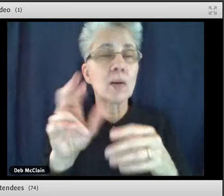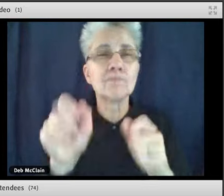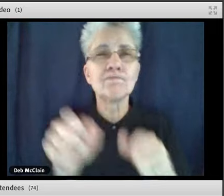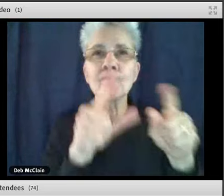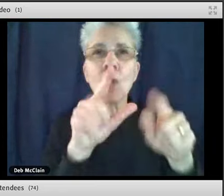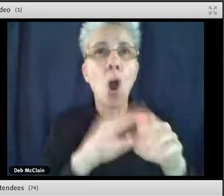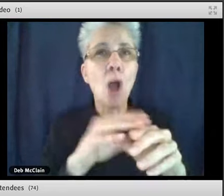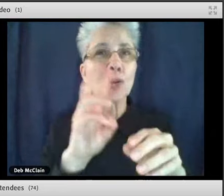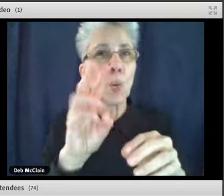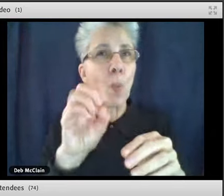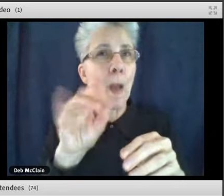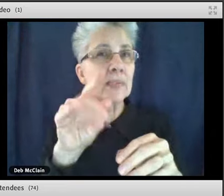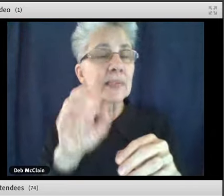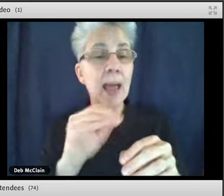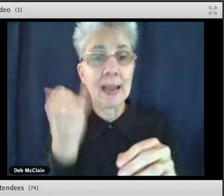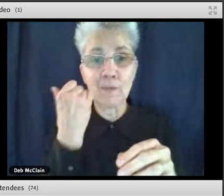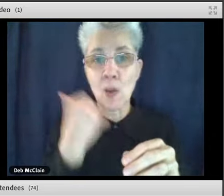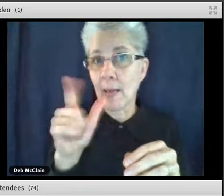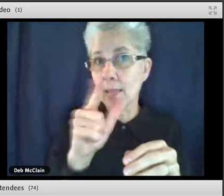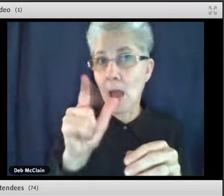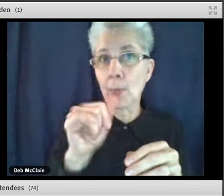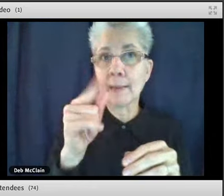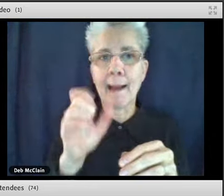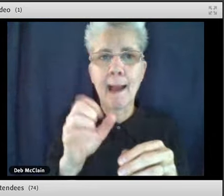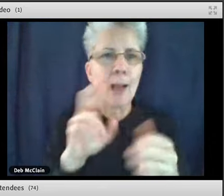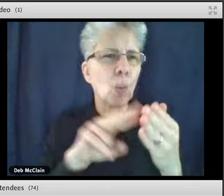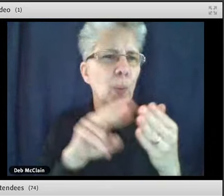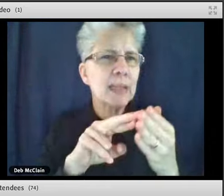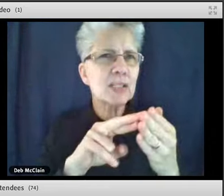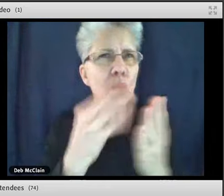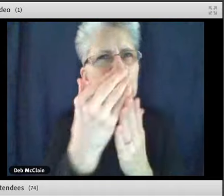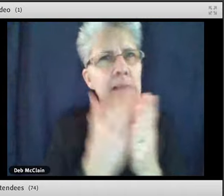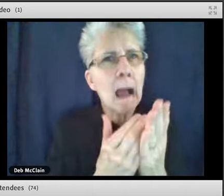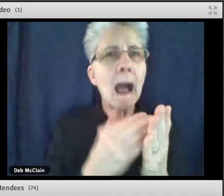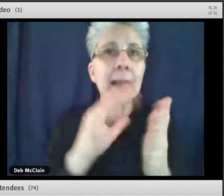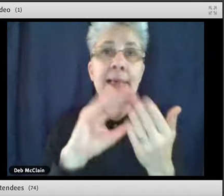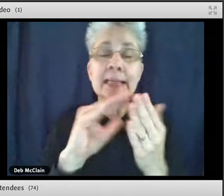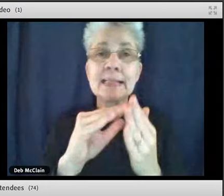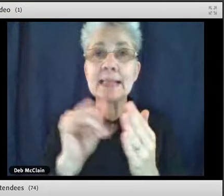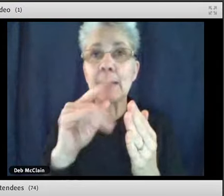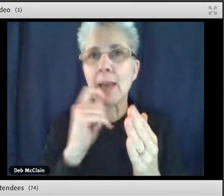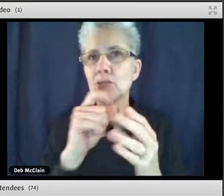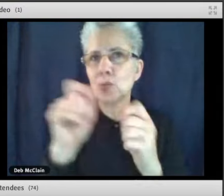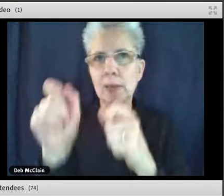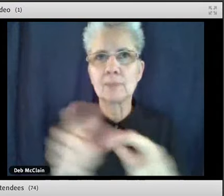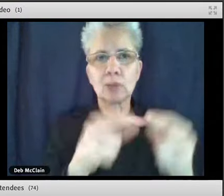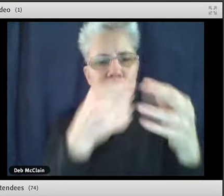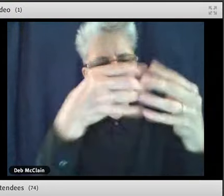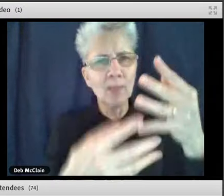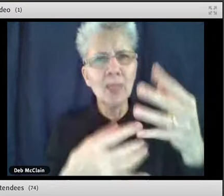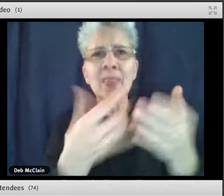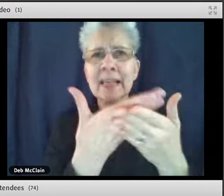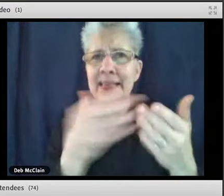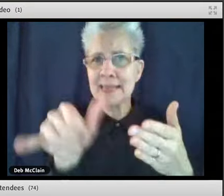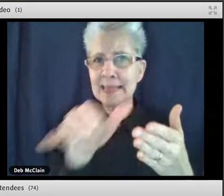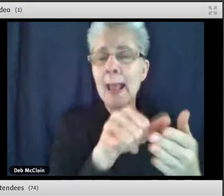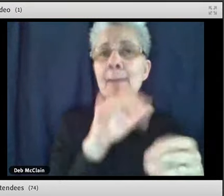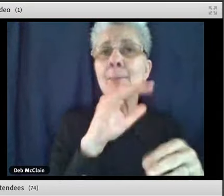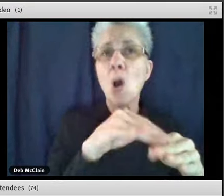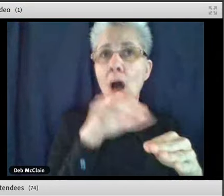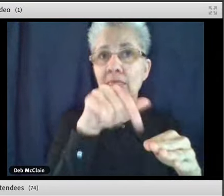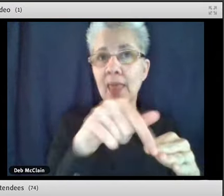your website, or if you have a library guide or research guide, or a city page, you can put all of these things on there, and you'll see a lot